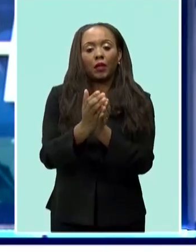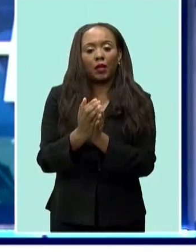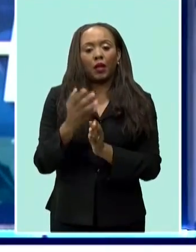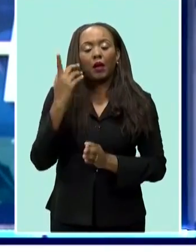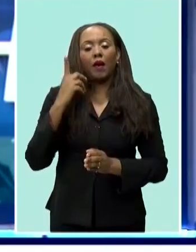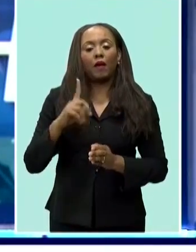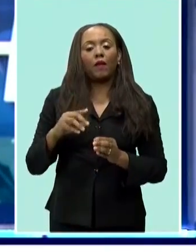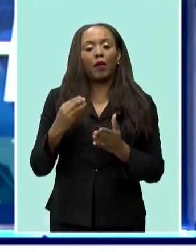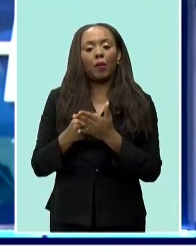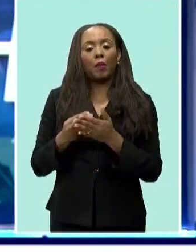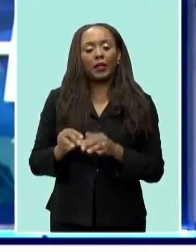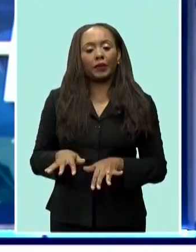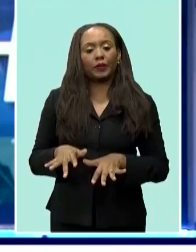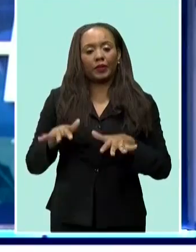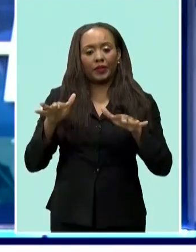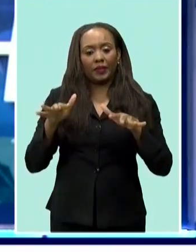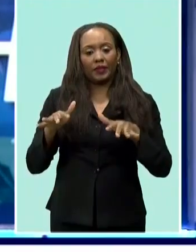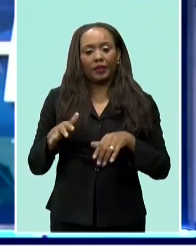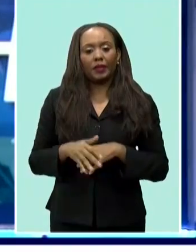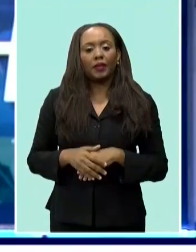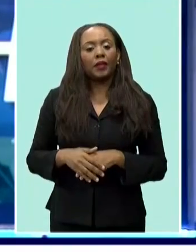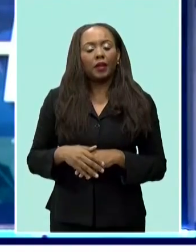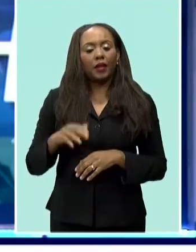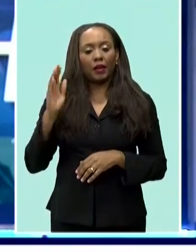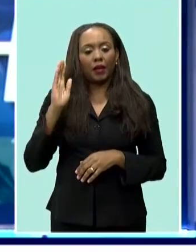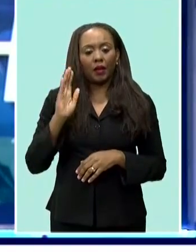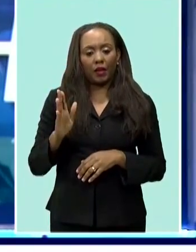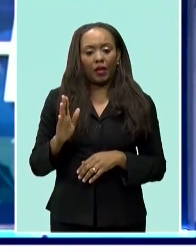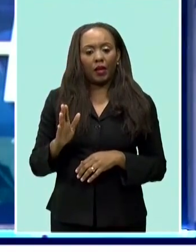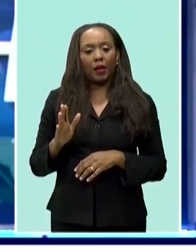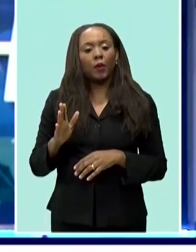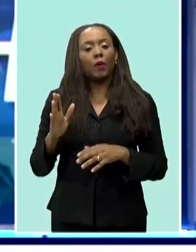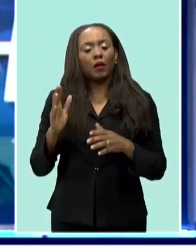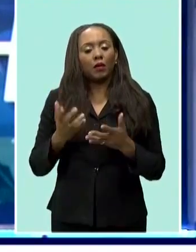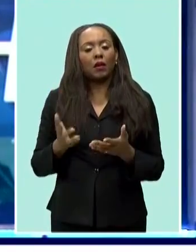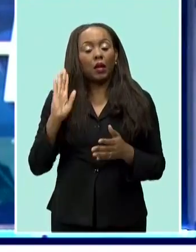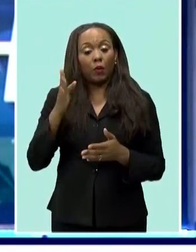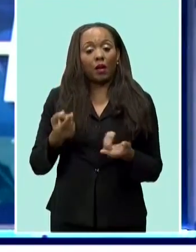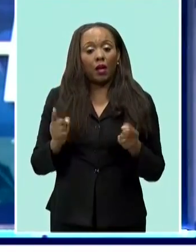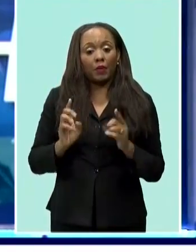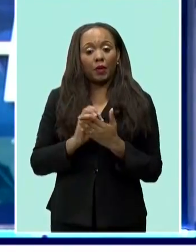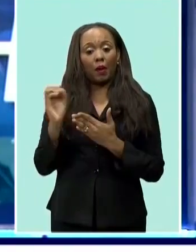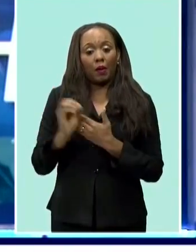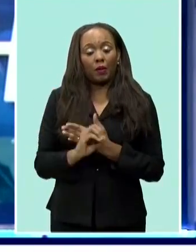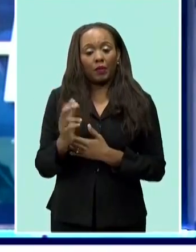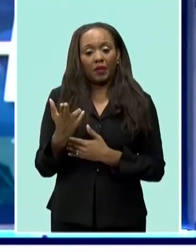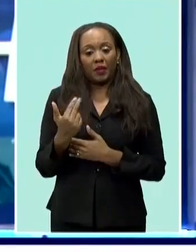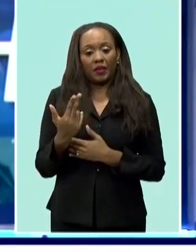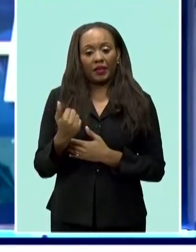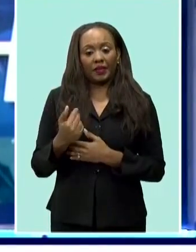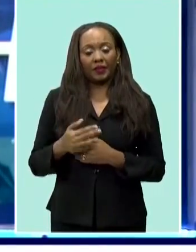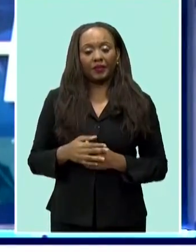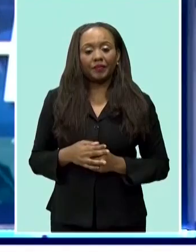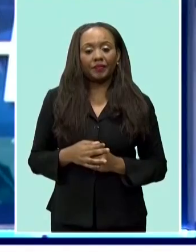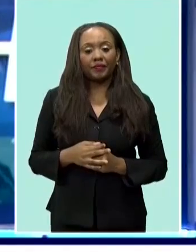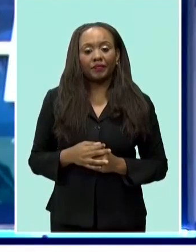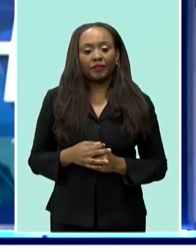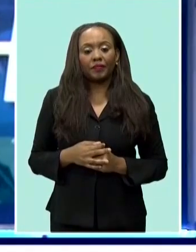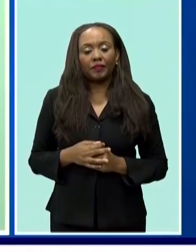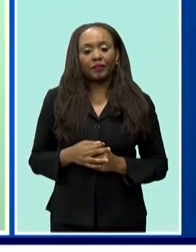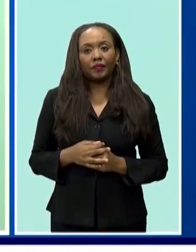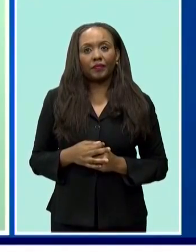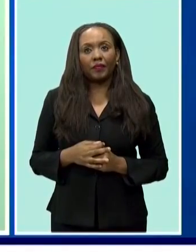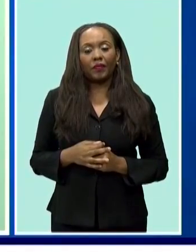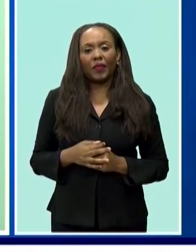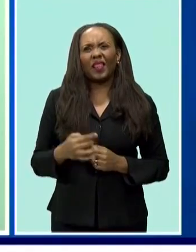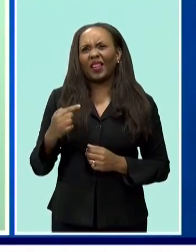Bill Tempro, and the veteran will be attempting the trip at the Sail for Sight charity event slated for October 13th.